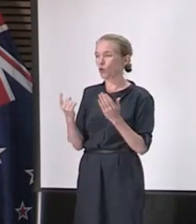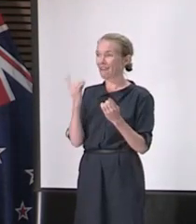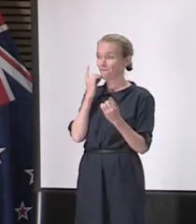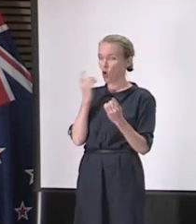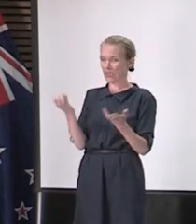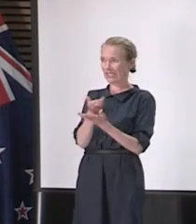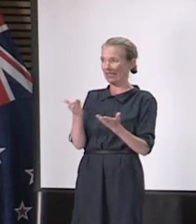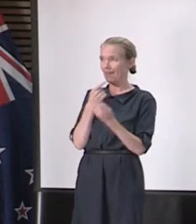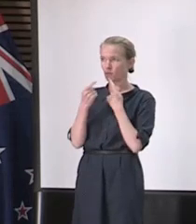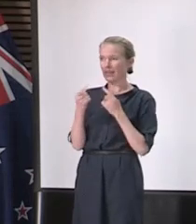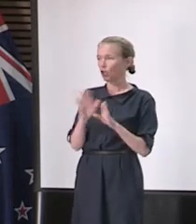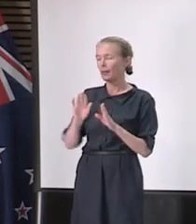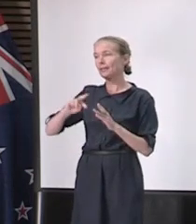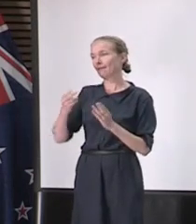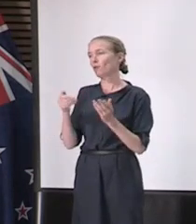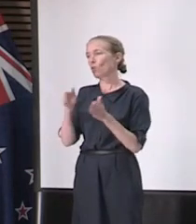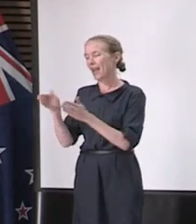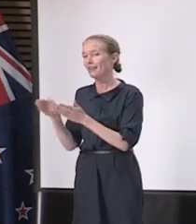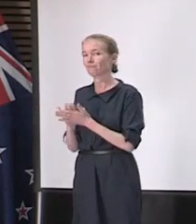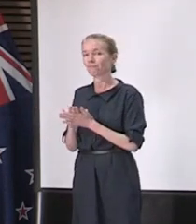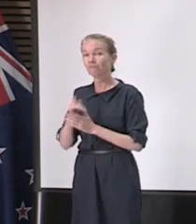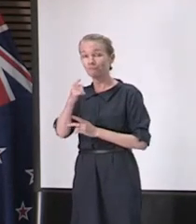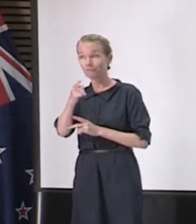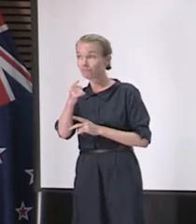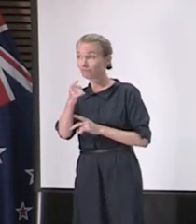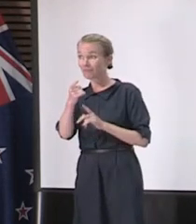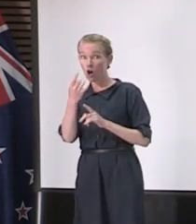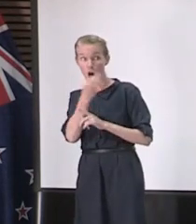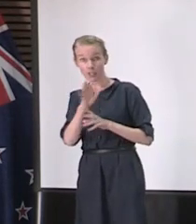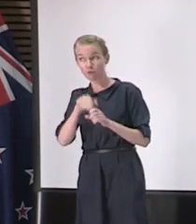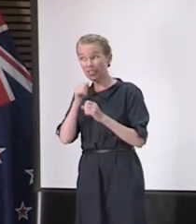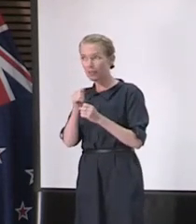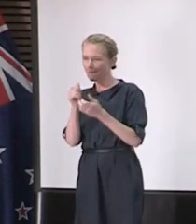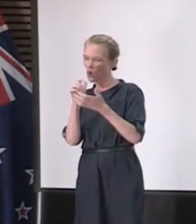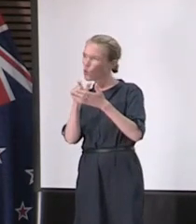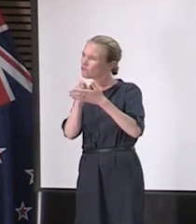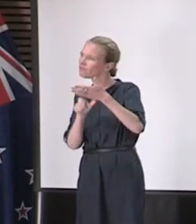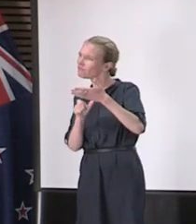So that's one of the options that we have been looking at, is just an app that uses QR code technology,